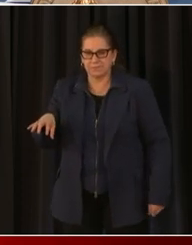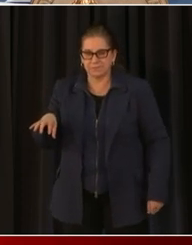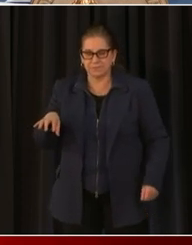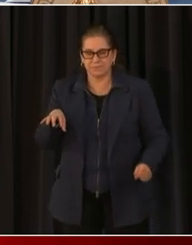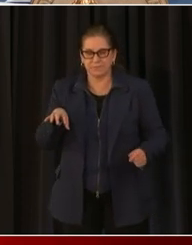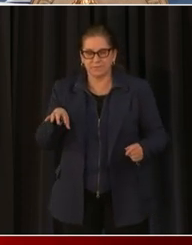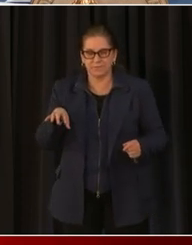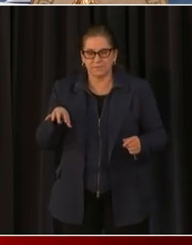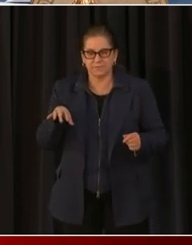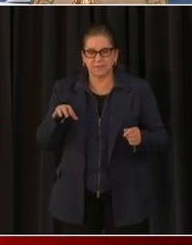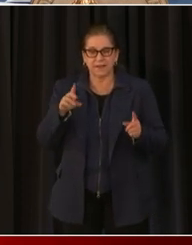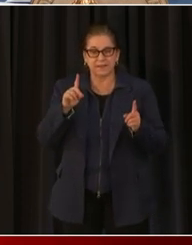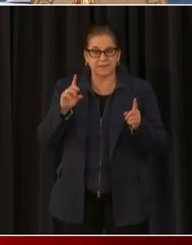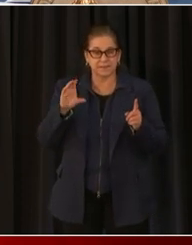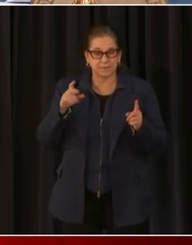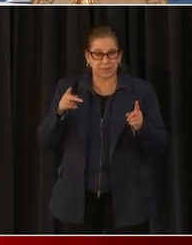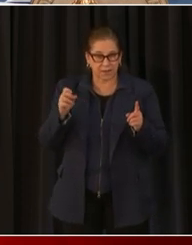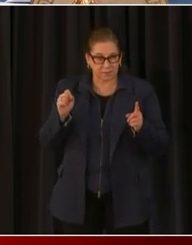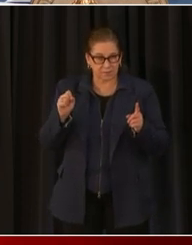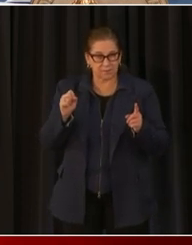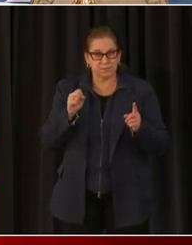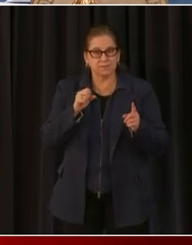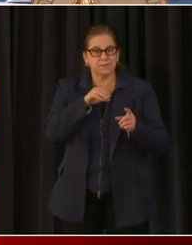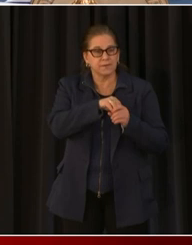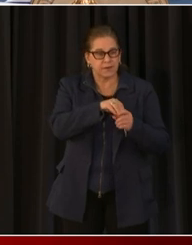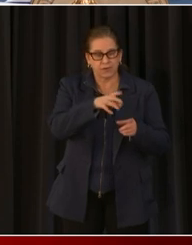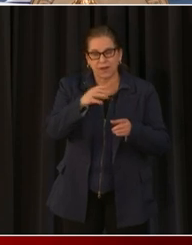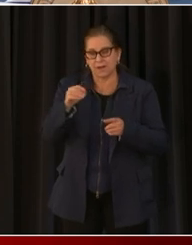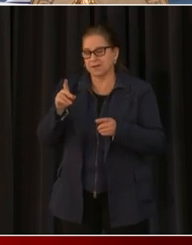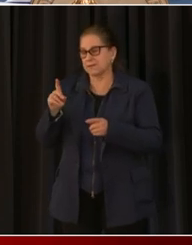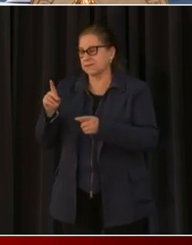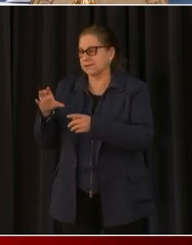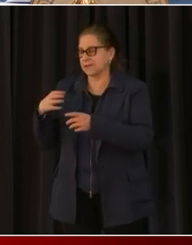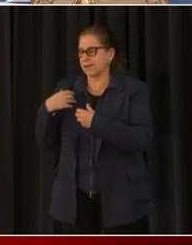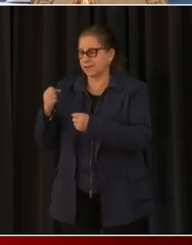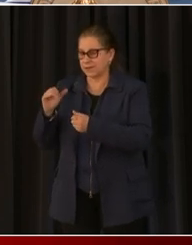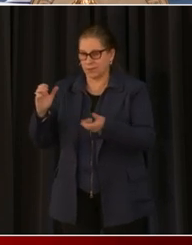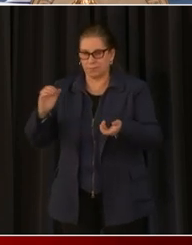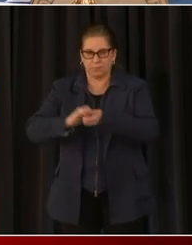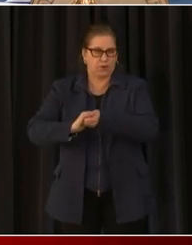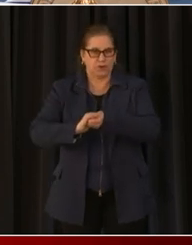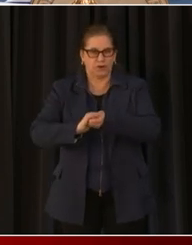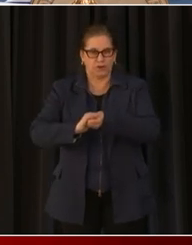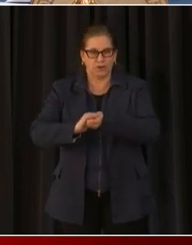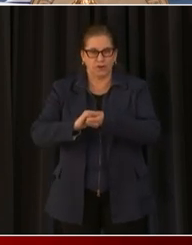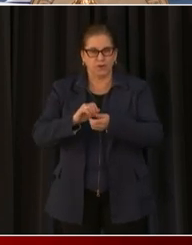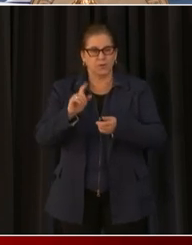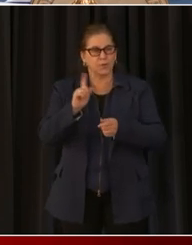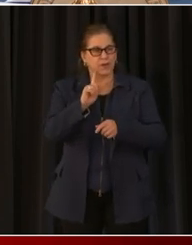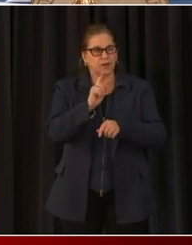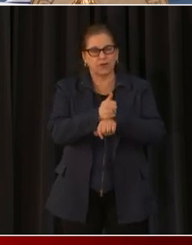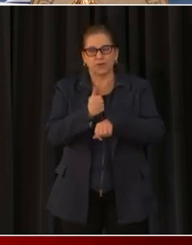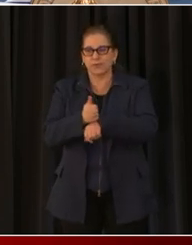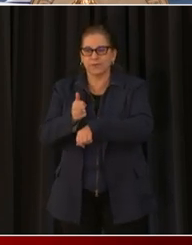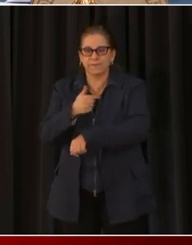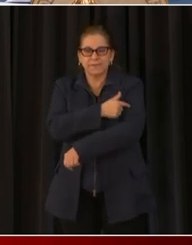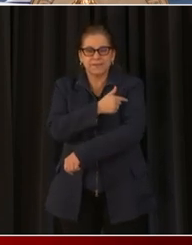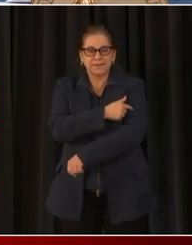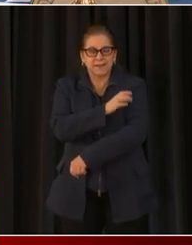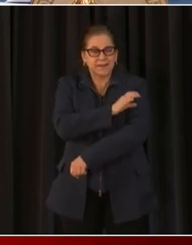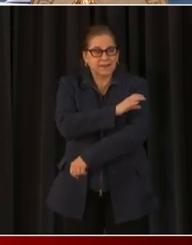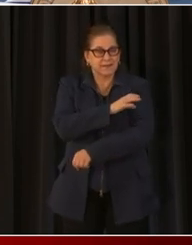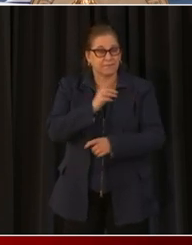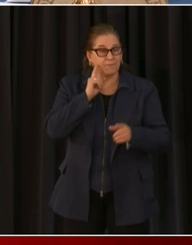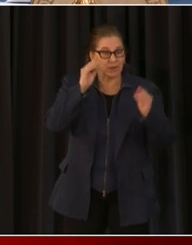know that DCPS and DC Health work together for a special clinic for DC teachers